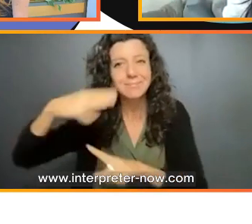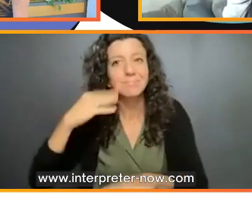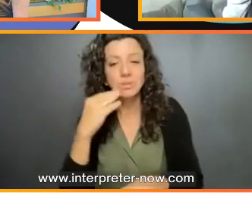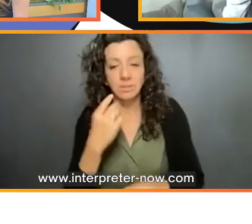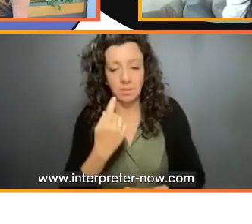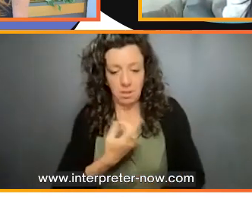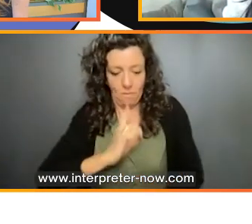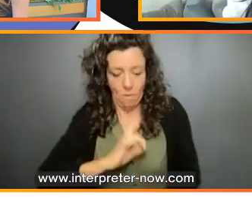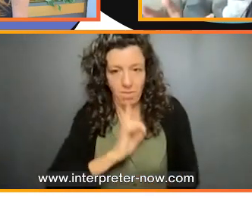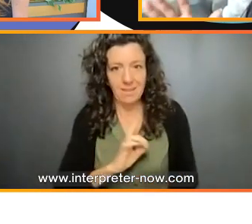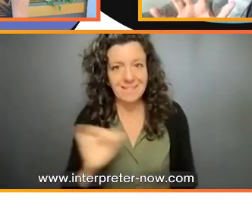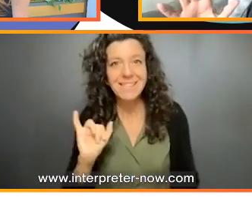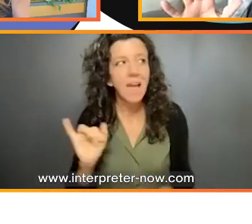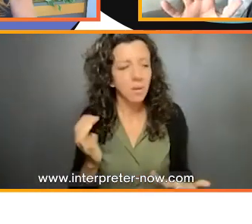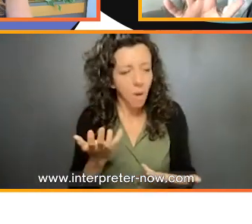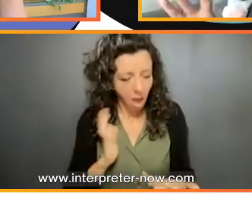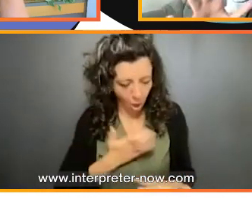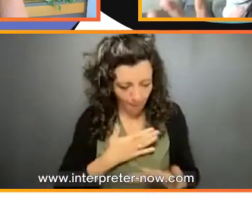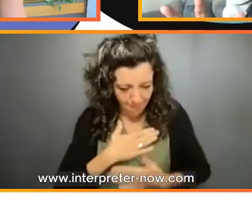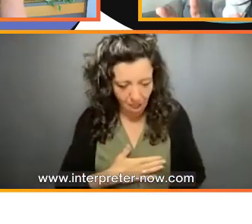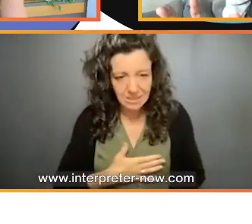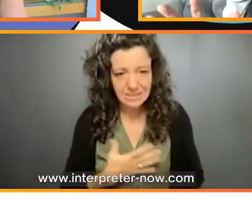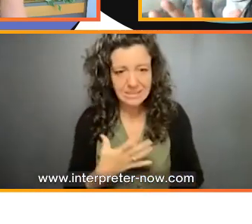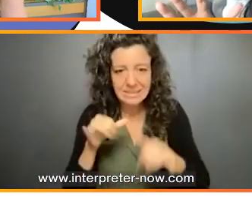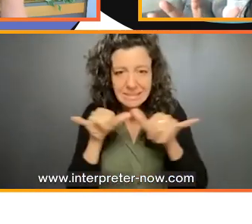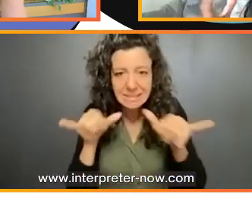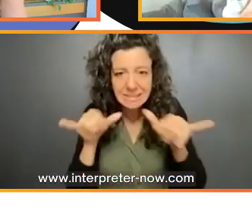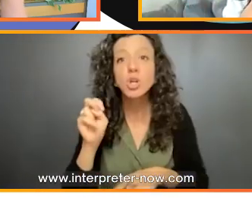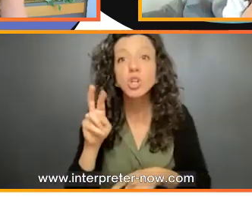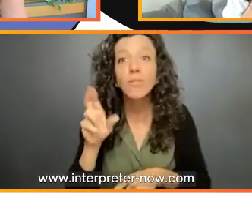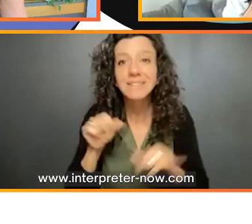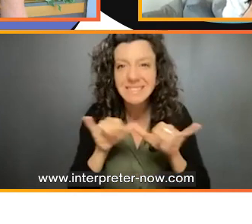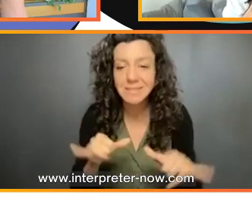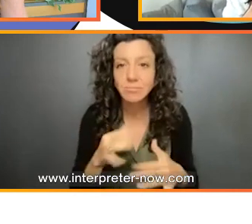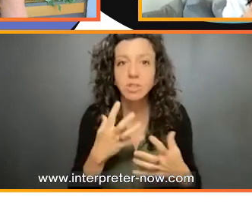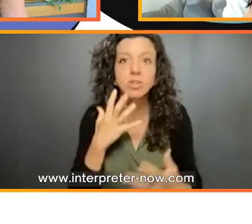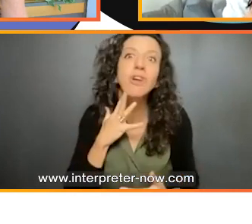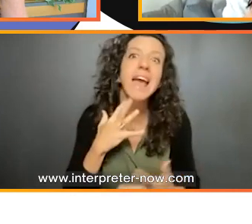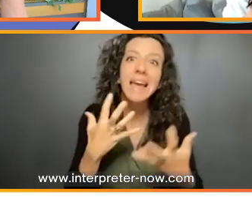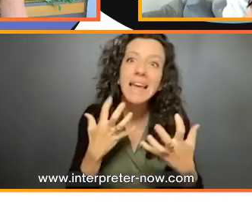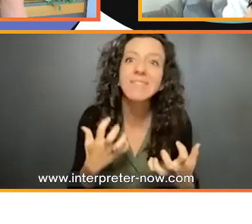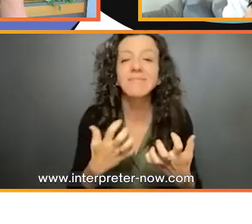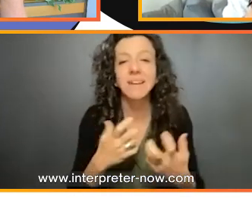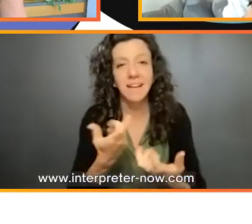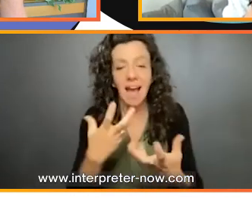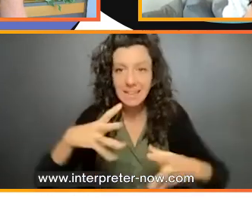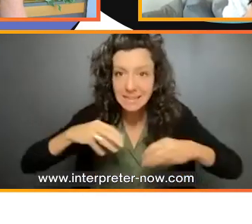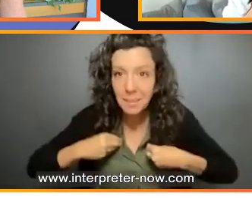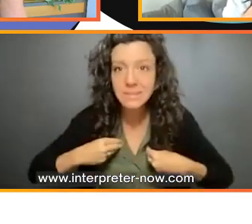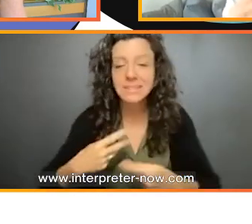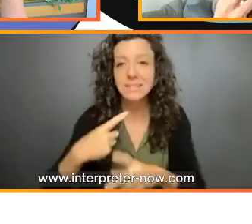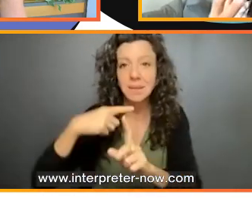massive amounts of research around societal loneliness. It's like our nervous systems, our bodies crave